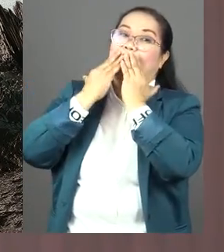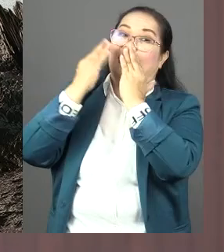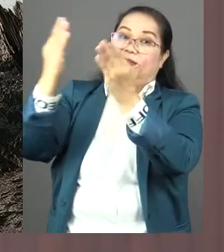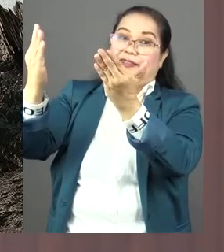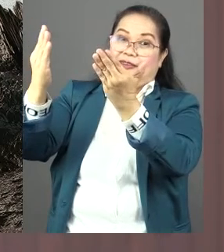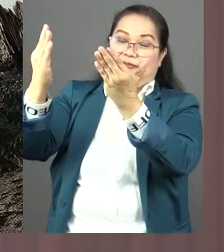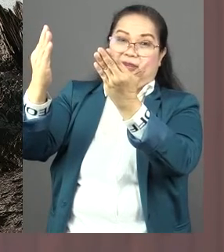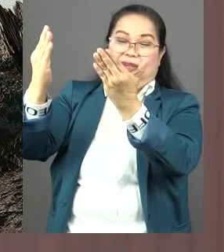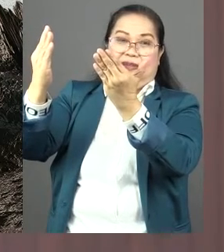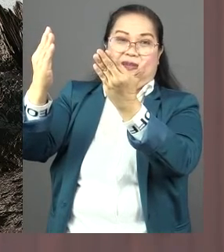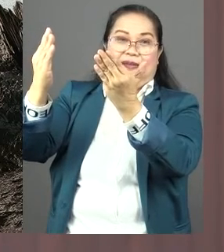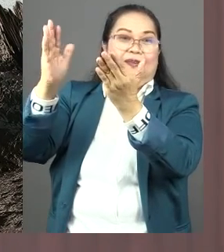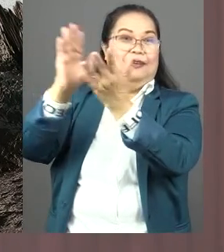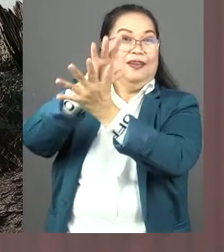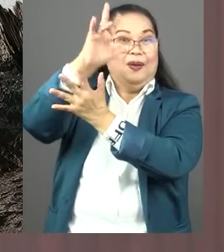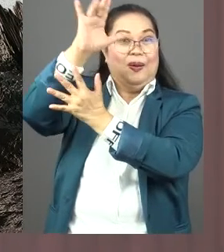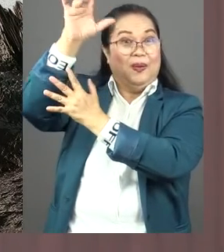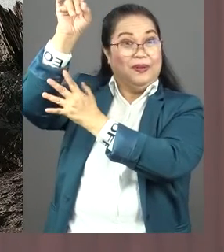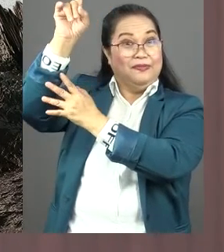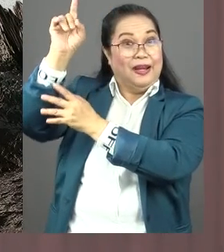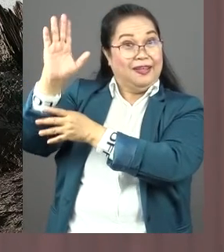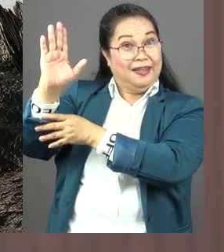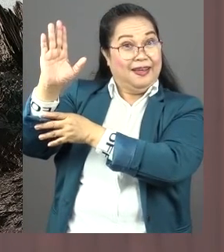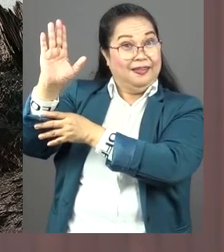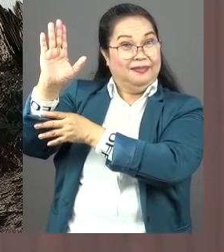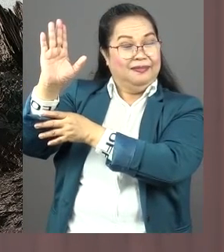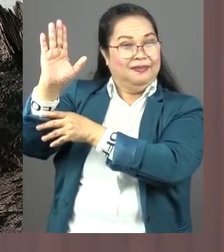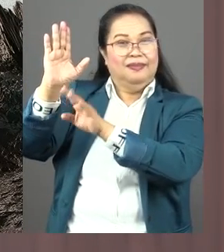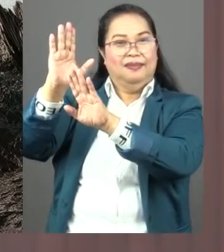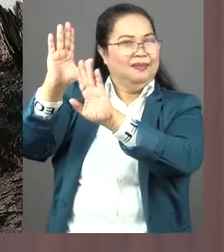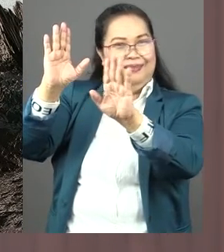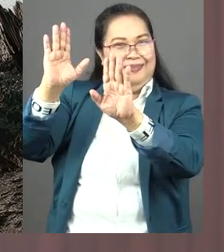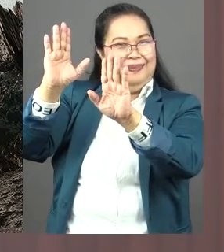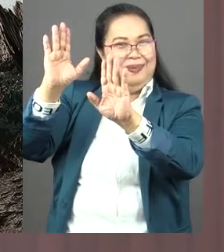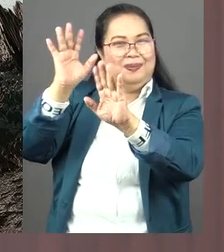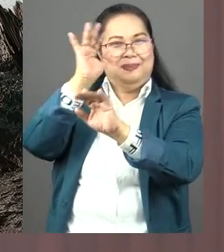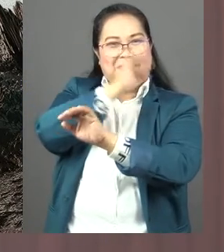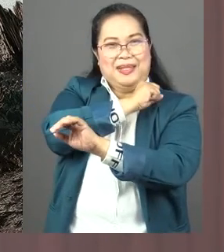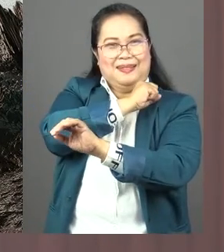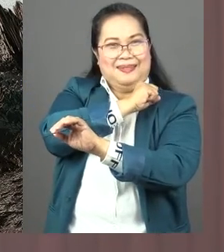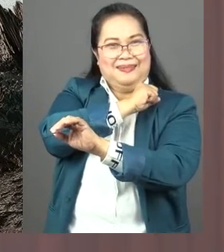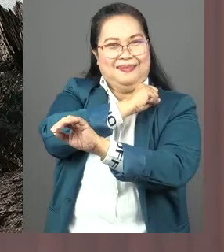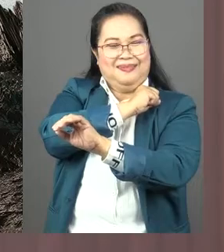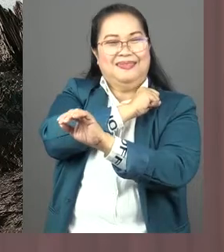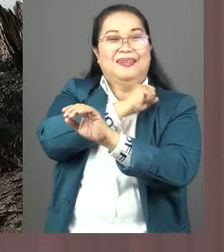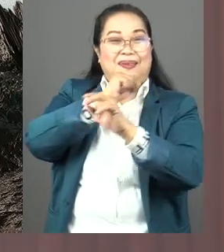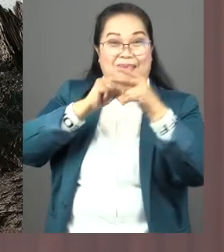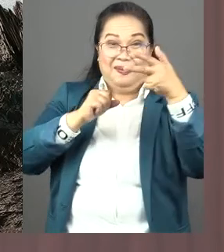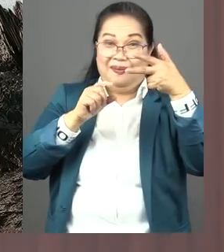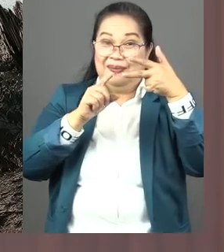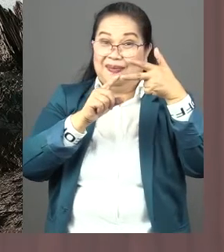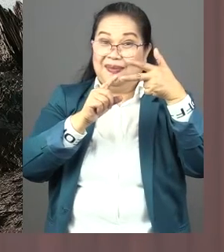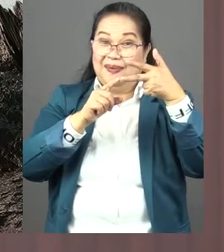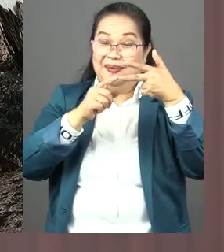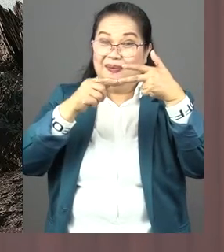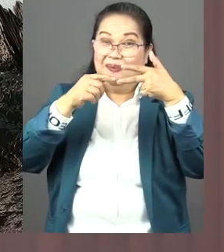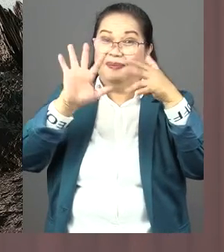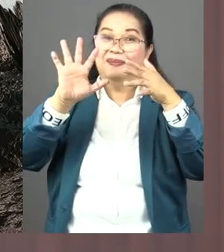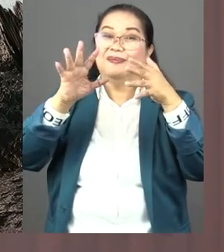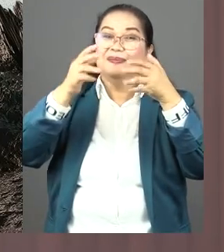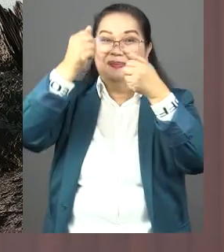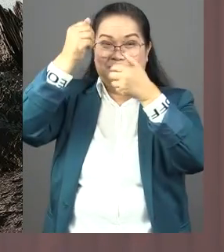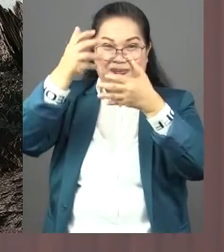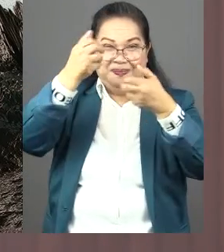sacrifice glorifies me. Don't miss out on this one. And third, submitting to one